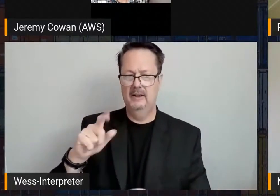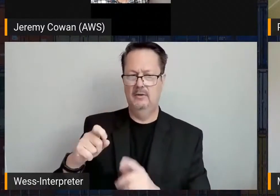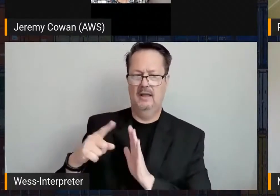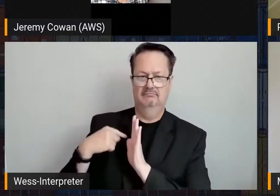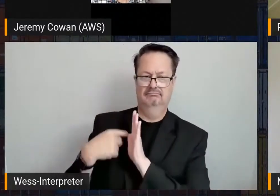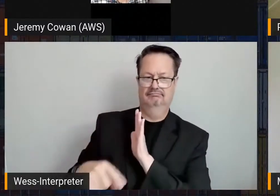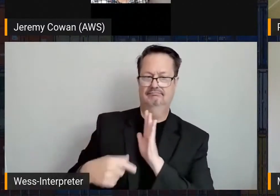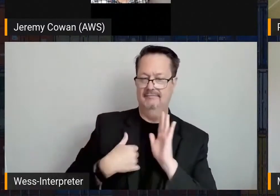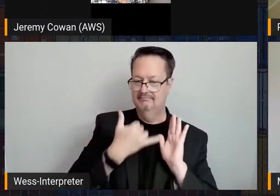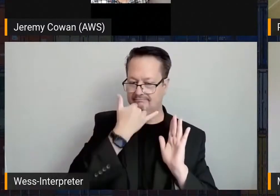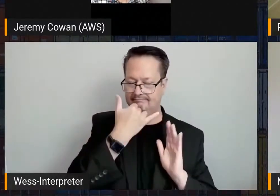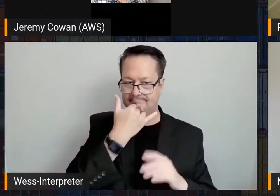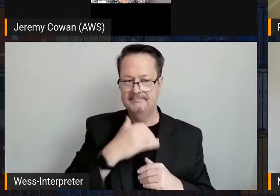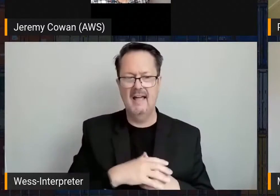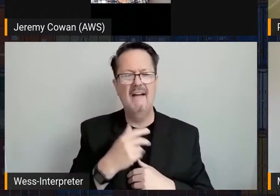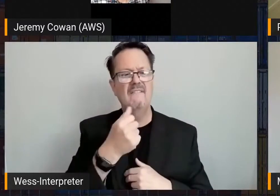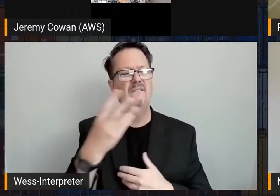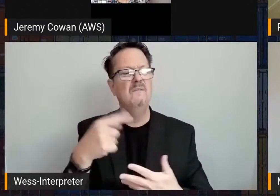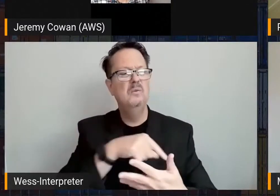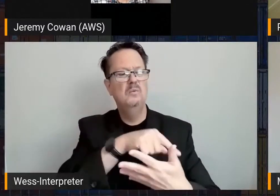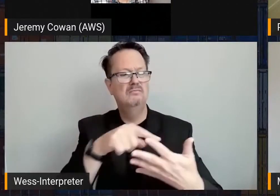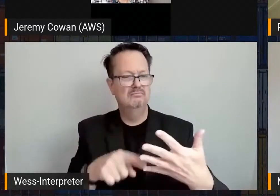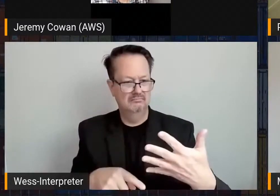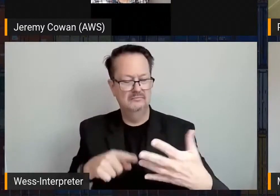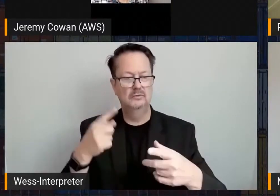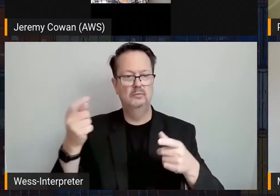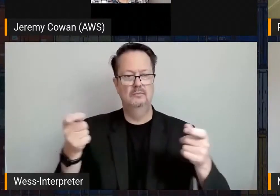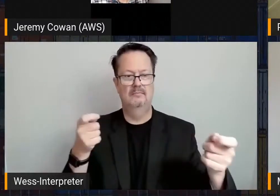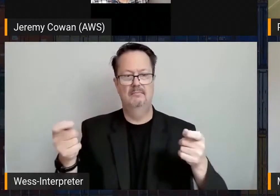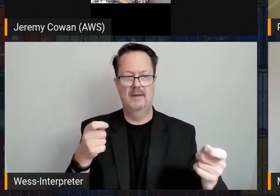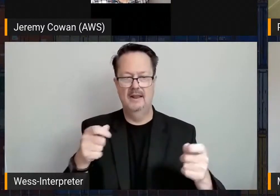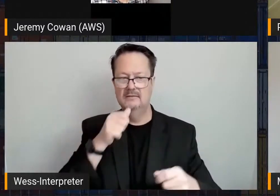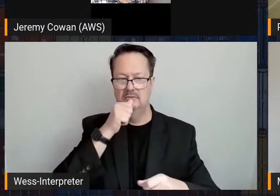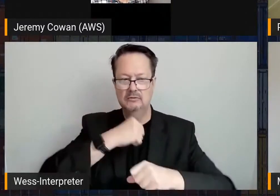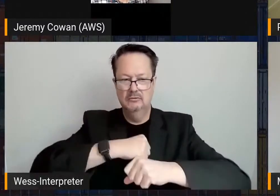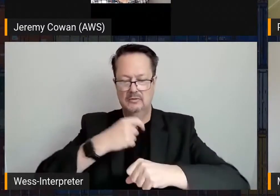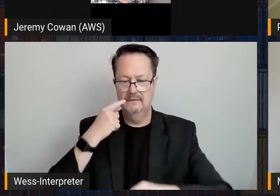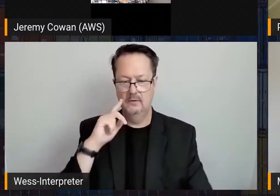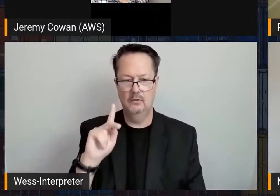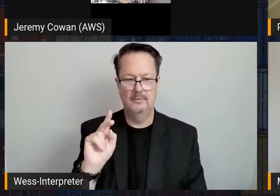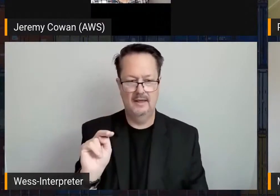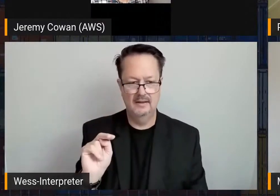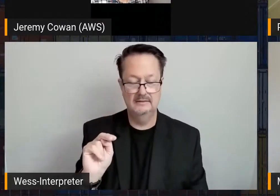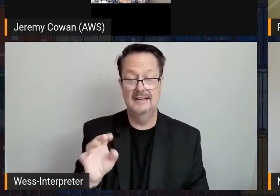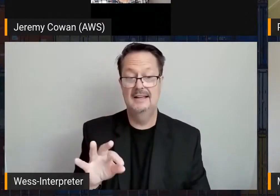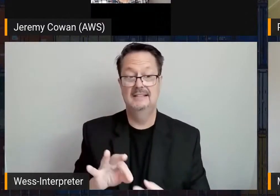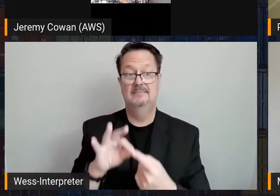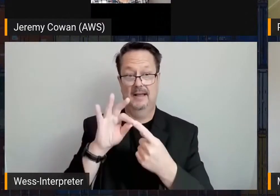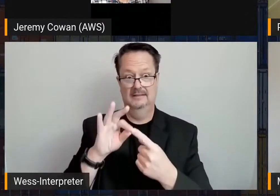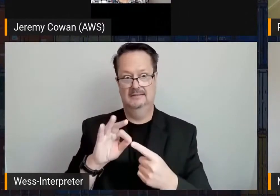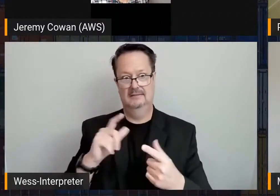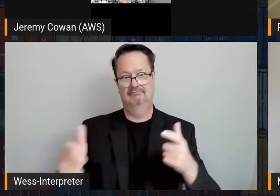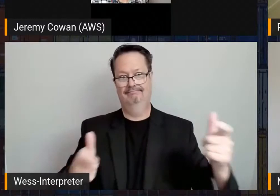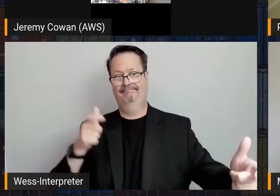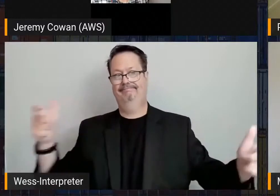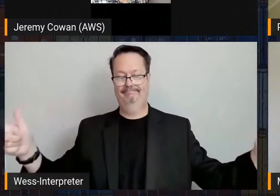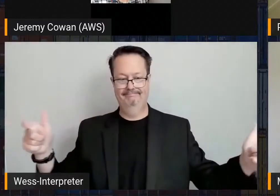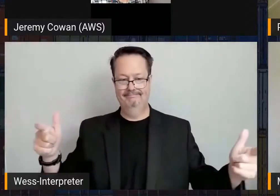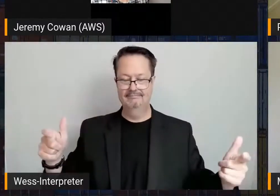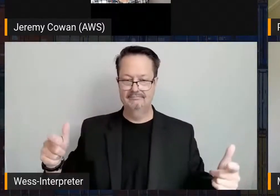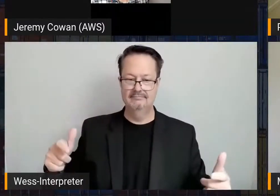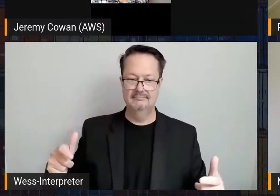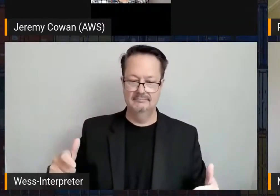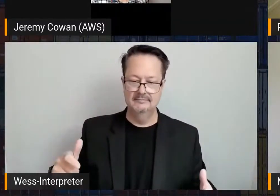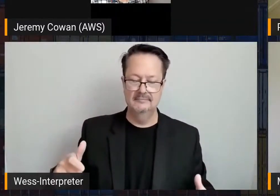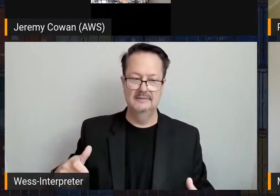here. So there's a few elements to managing security for Kubernetes, especially when you're running at our scale. So we work closely